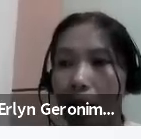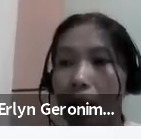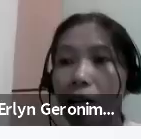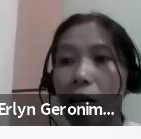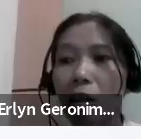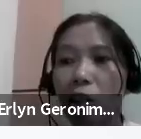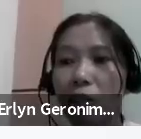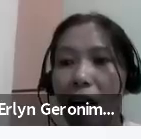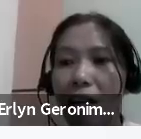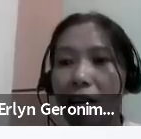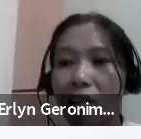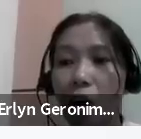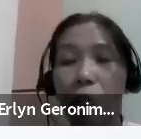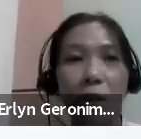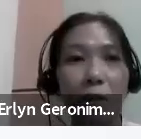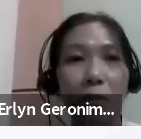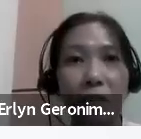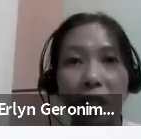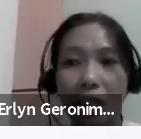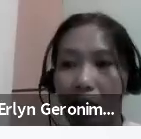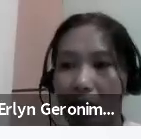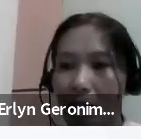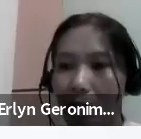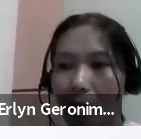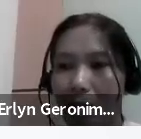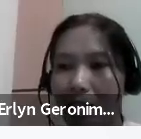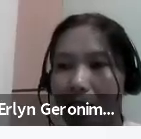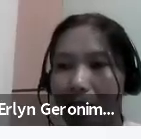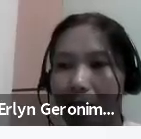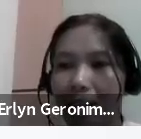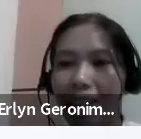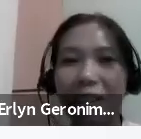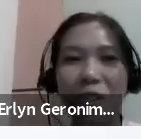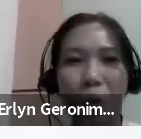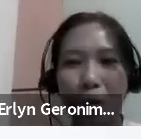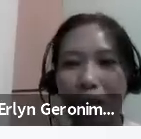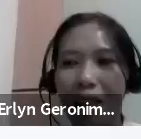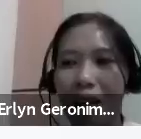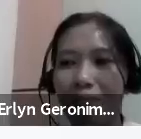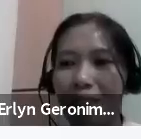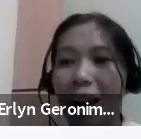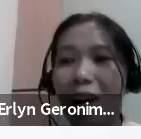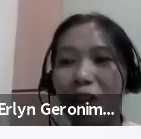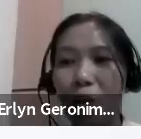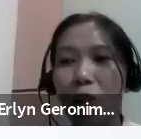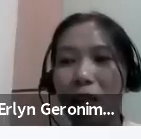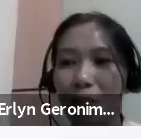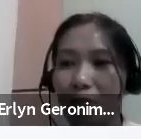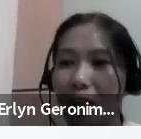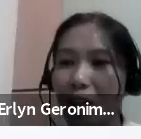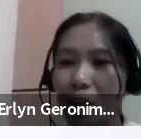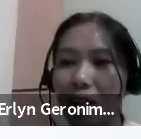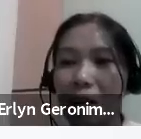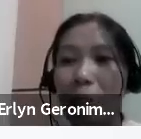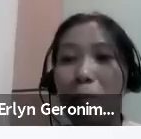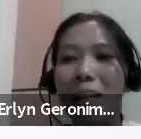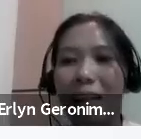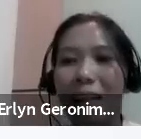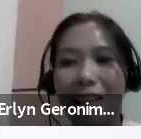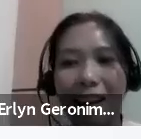Department, College of Science of the University of Santo Tomas. Let us all welcome Associate